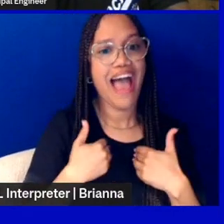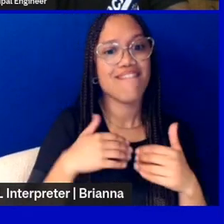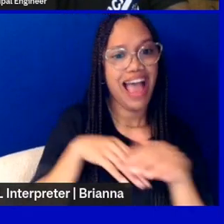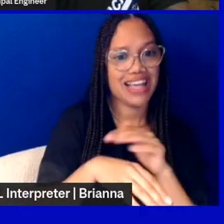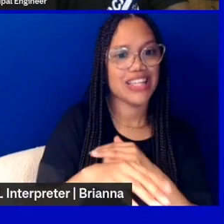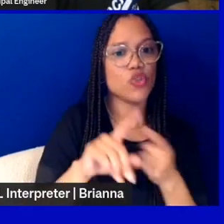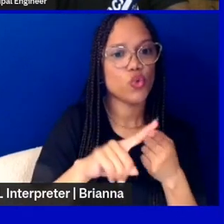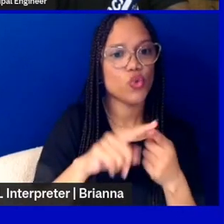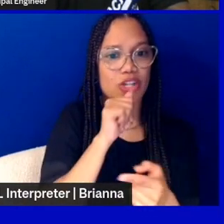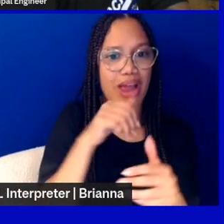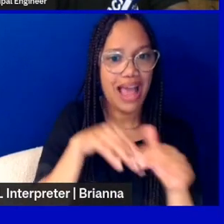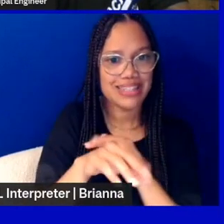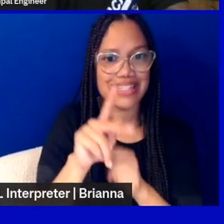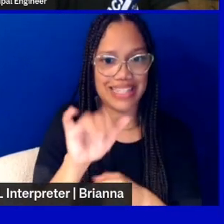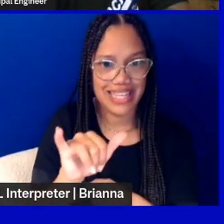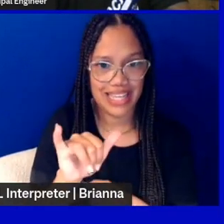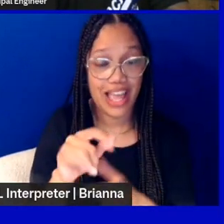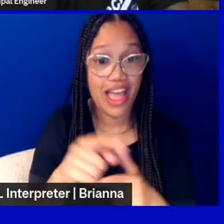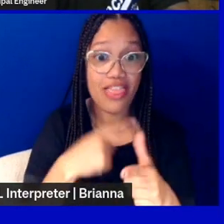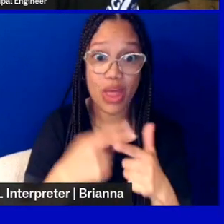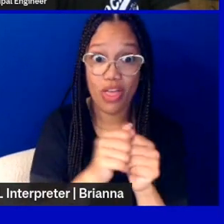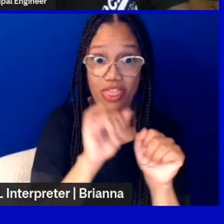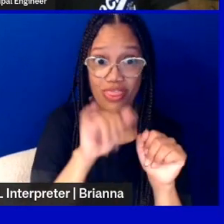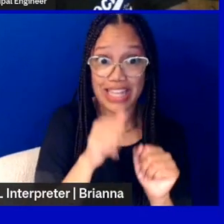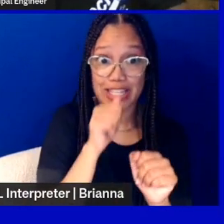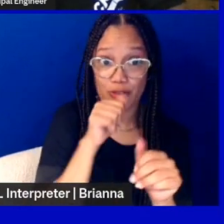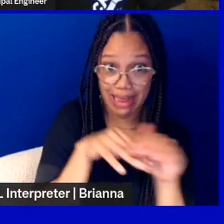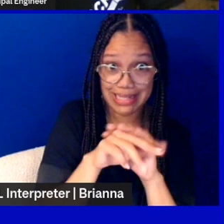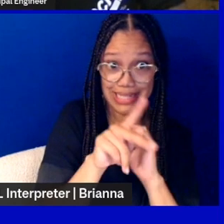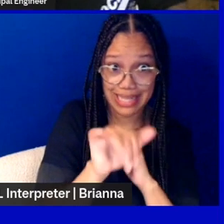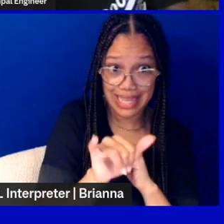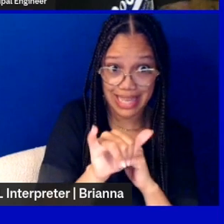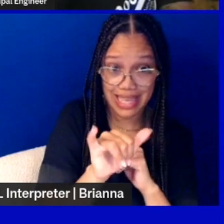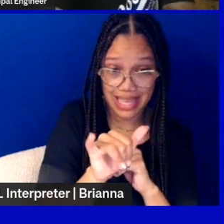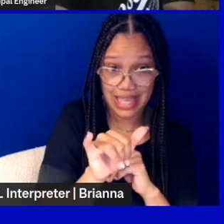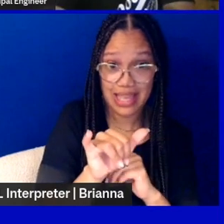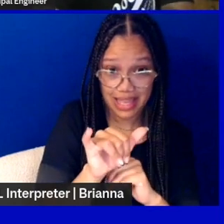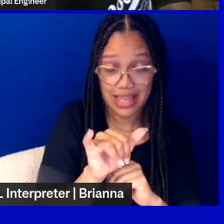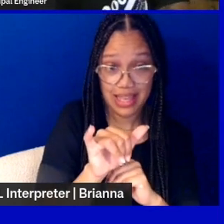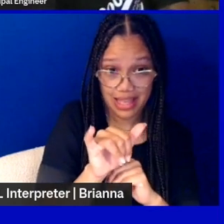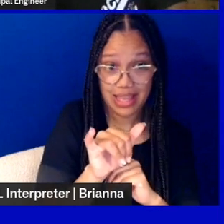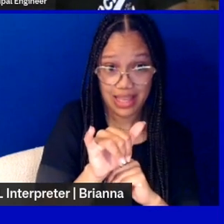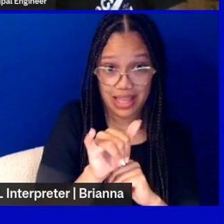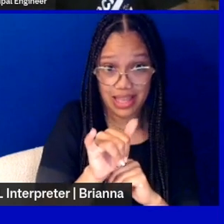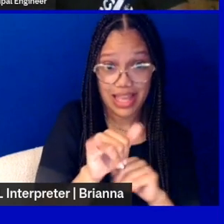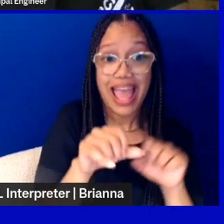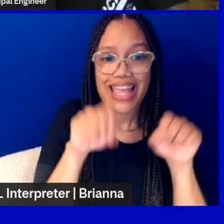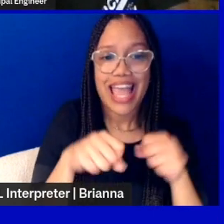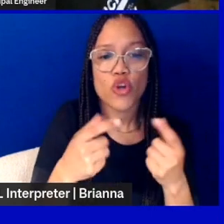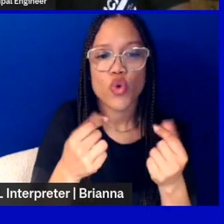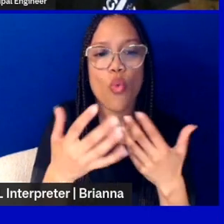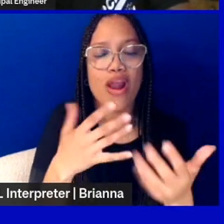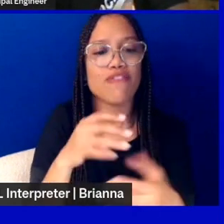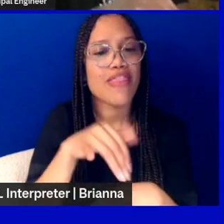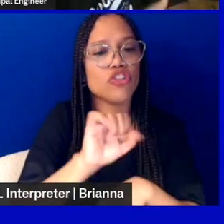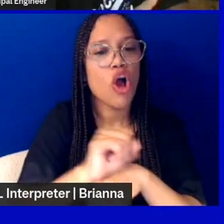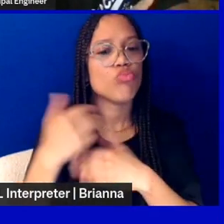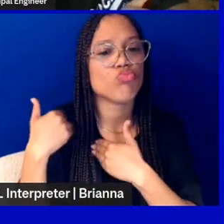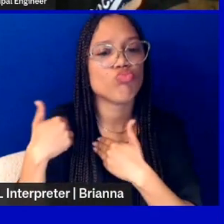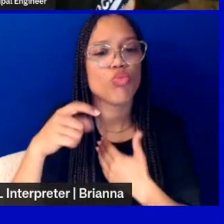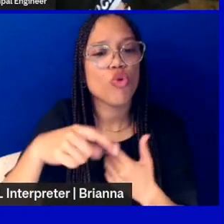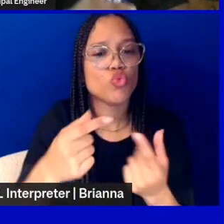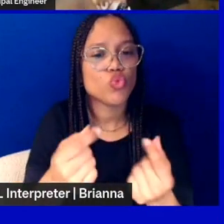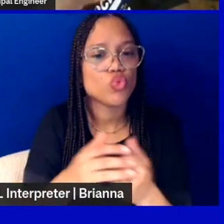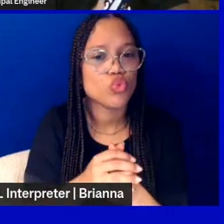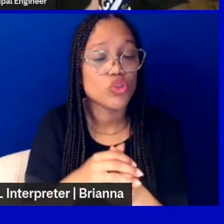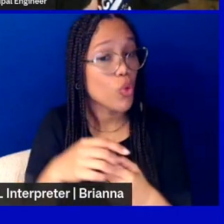key. And with that secret access key and secret access key, it is able to do whatever the job it is supposed to do. So